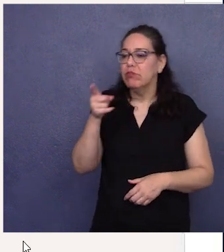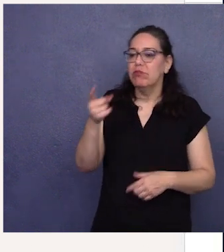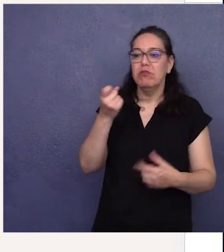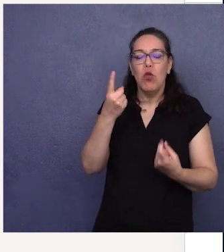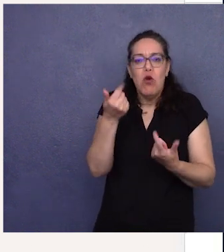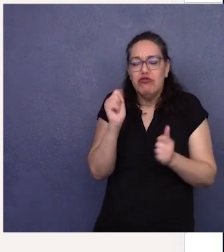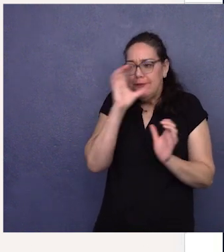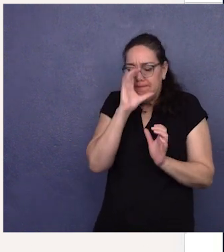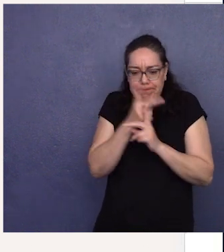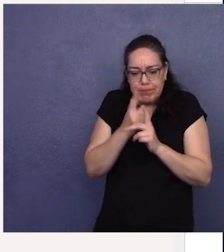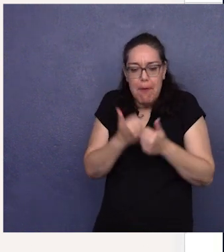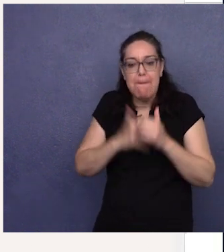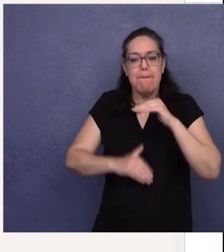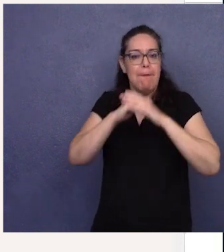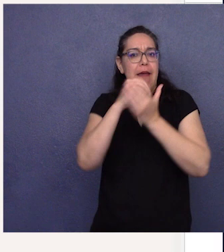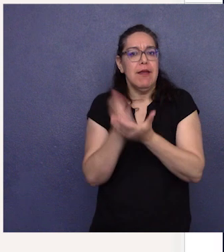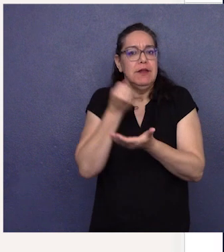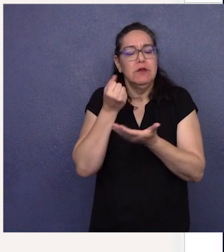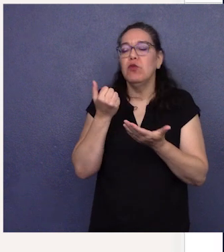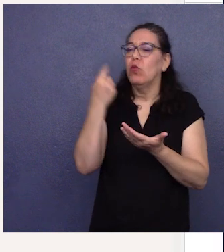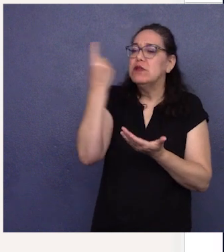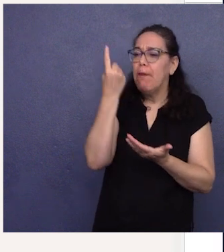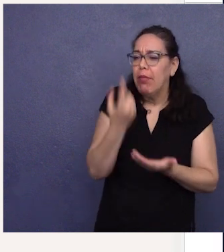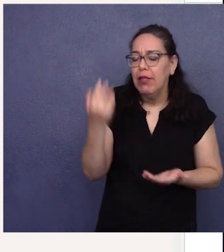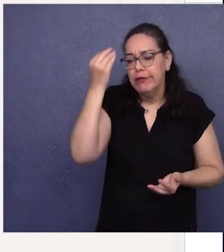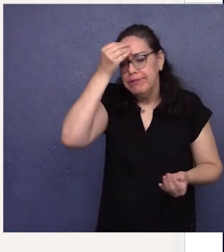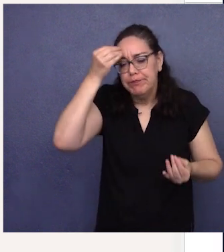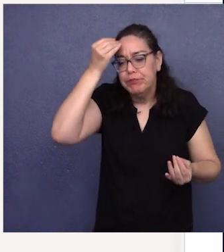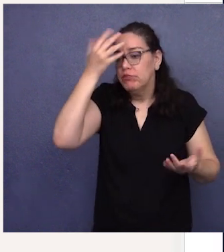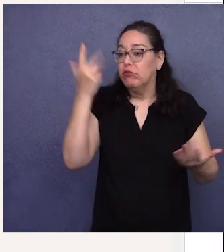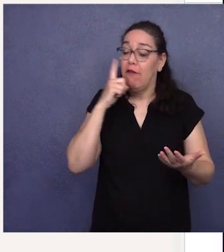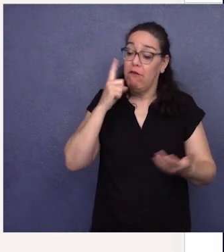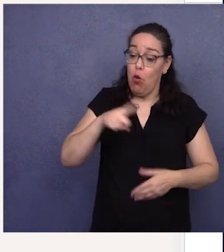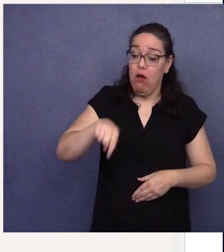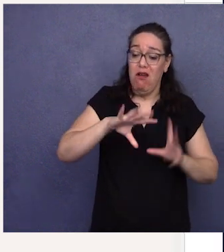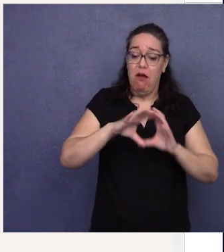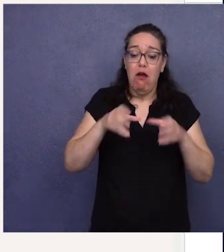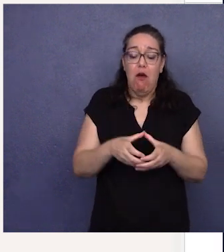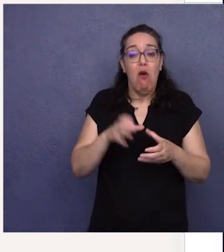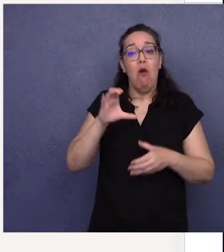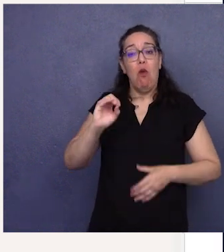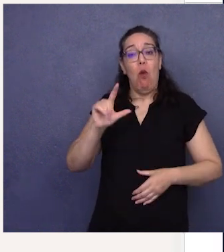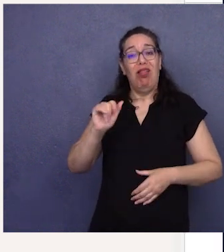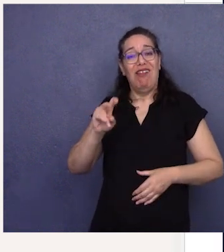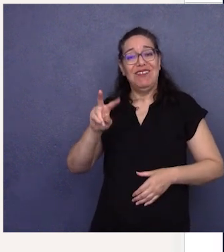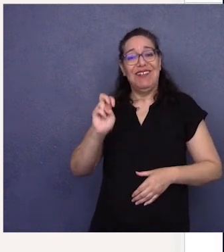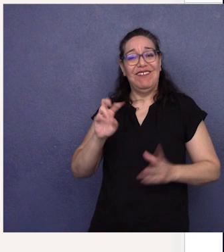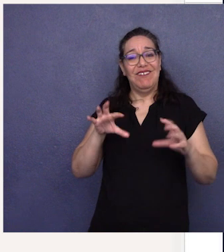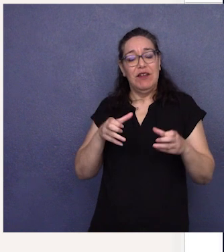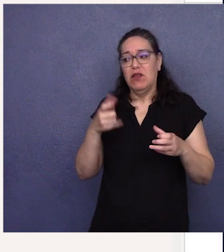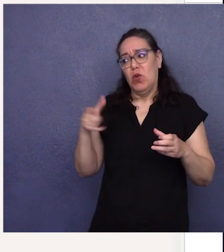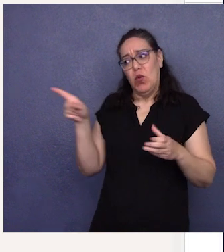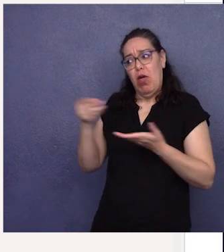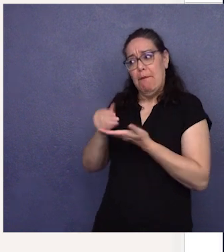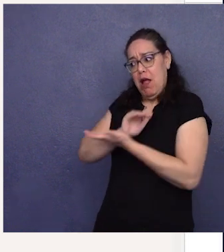maximize. So one thing to think about, you know, for the collective, these are pretty generous